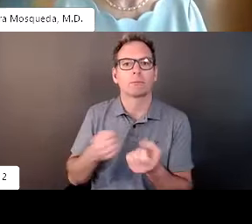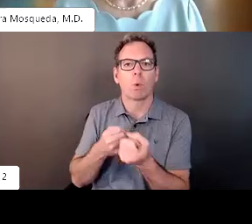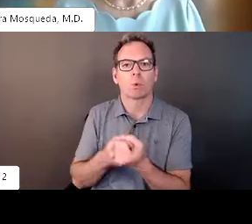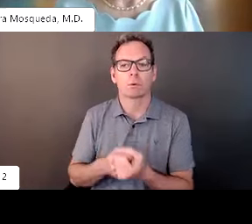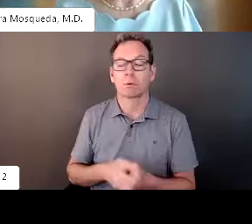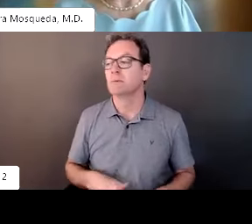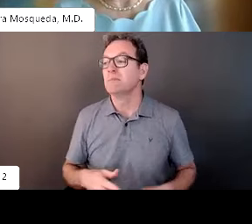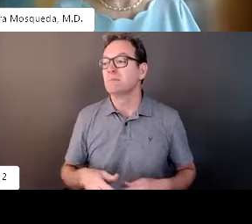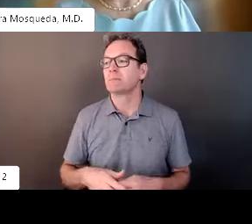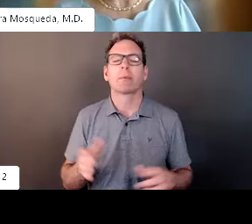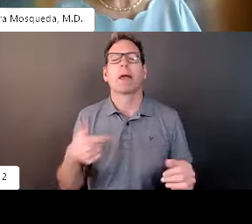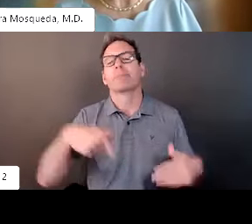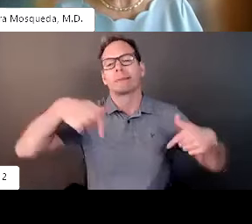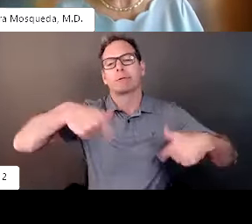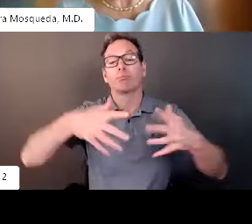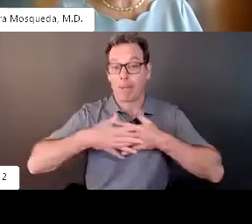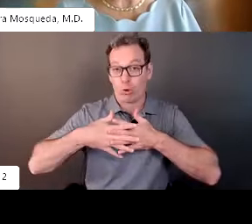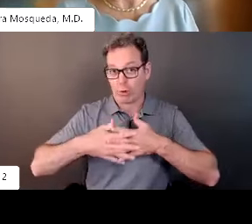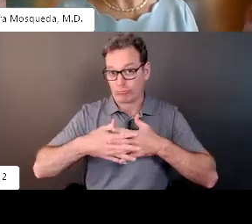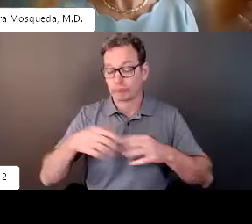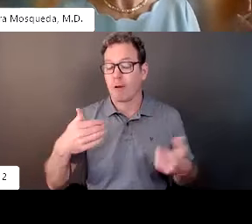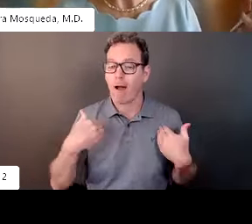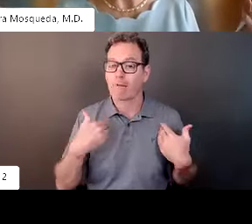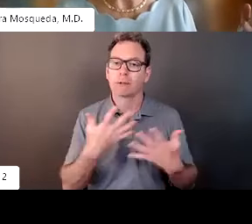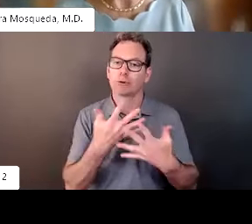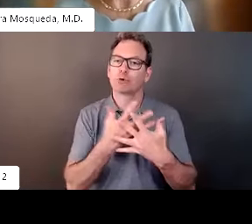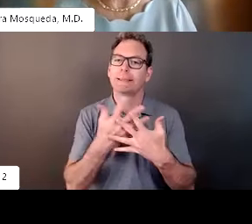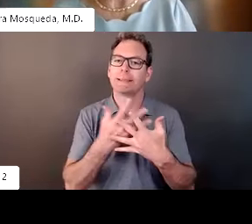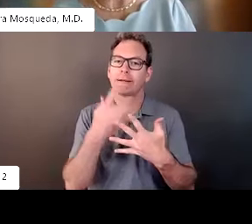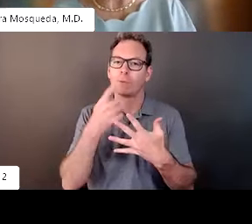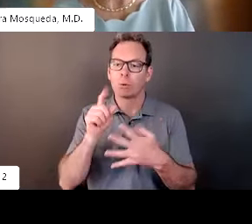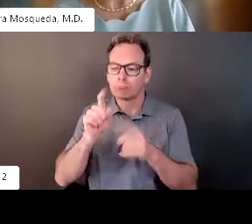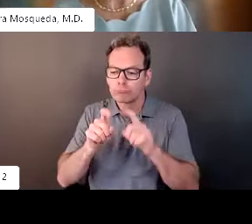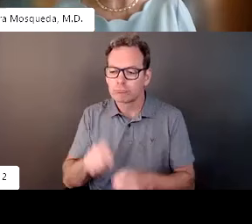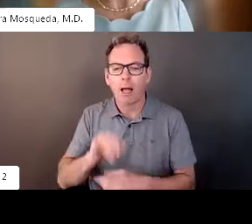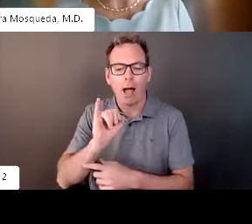screen but they don't talk about screening older women.